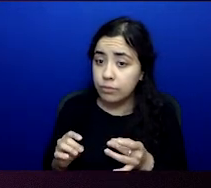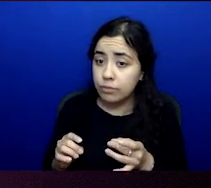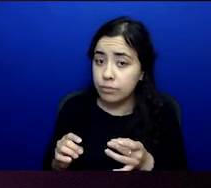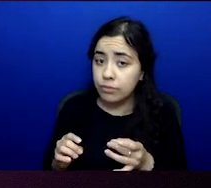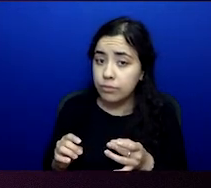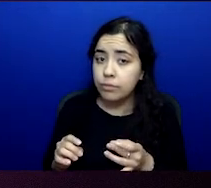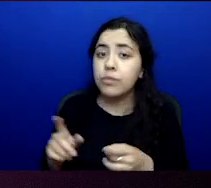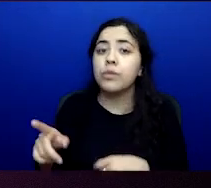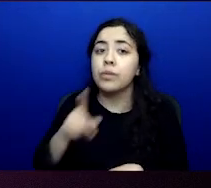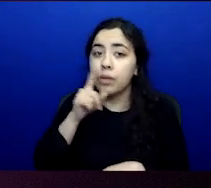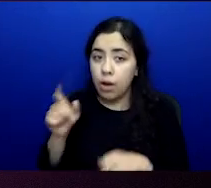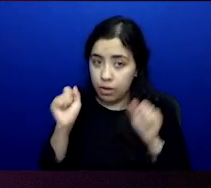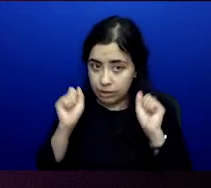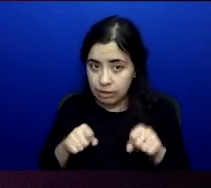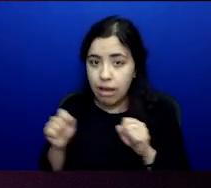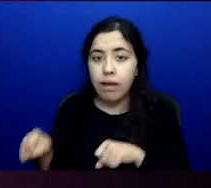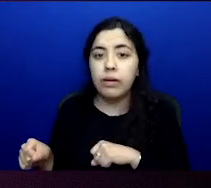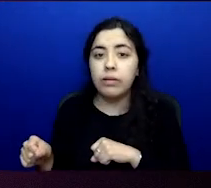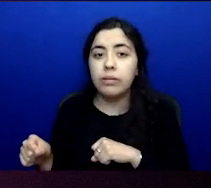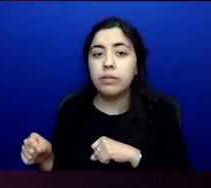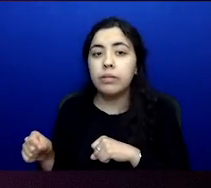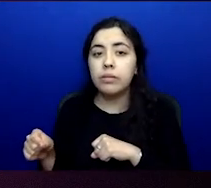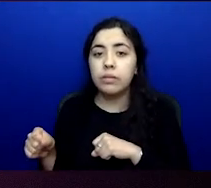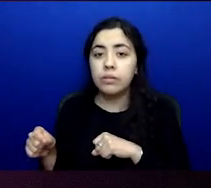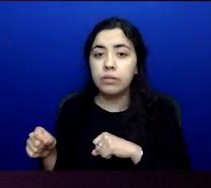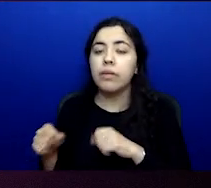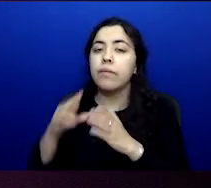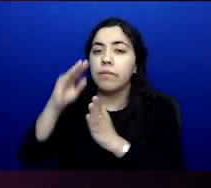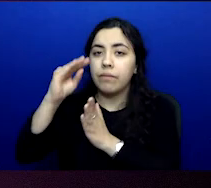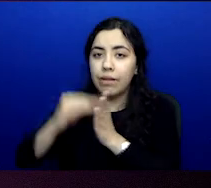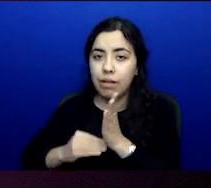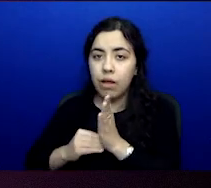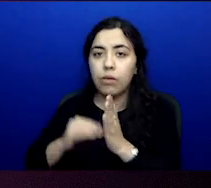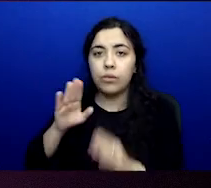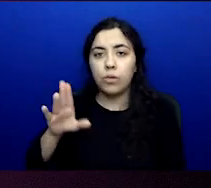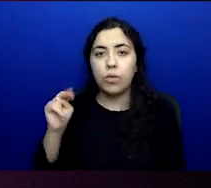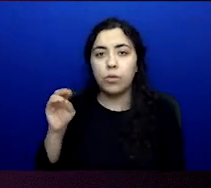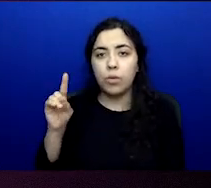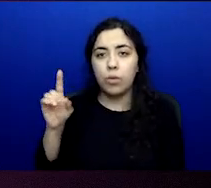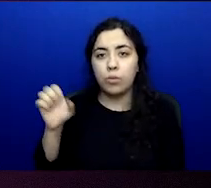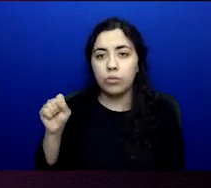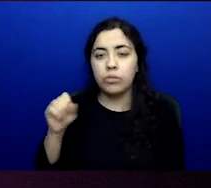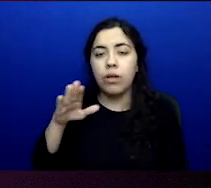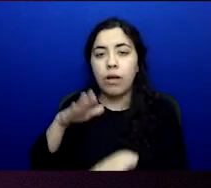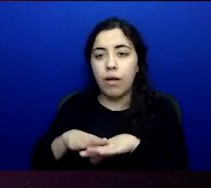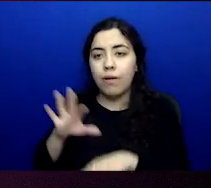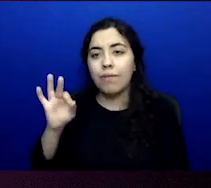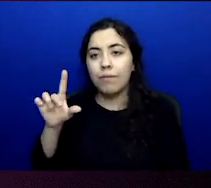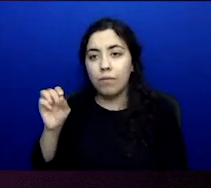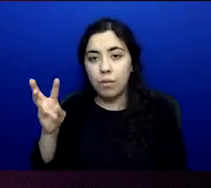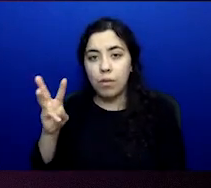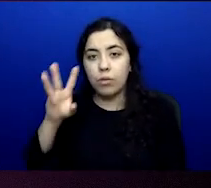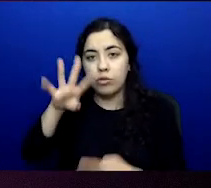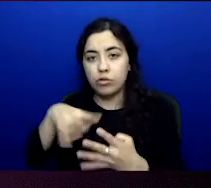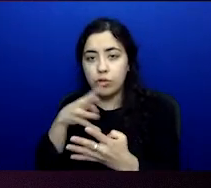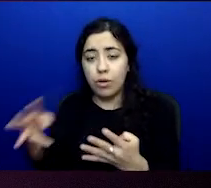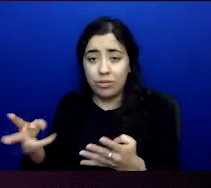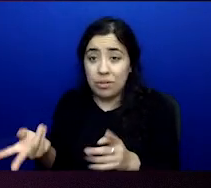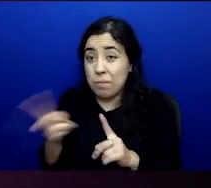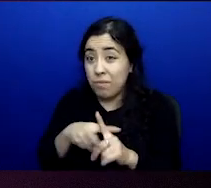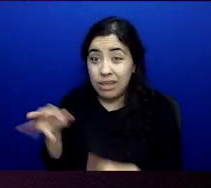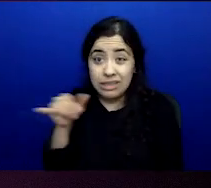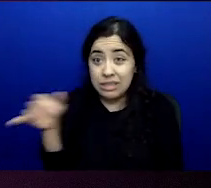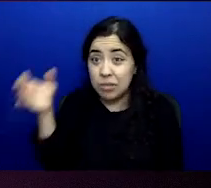So you are able to filter out the associate nodes on the flowchart. And here we apply the same